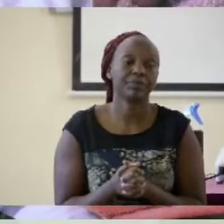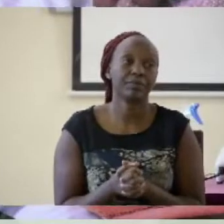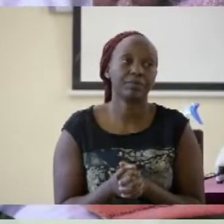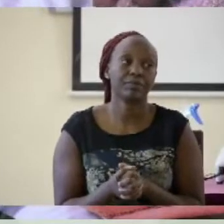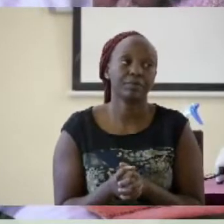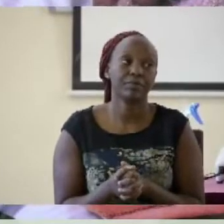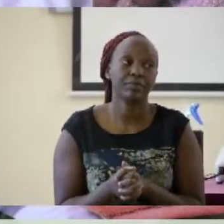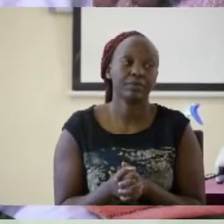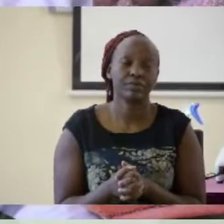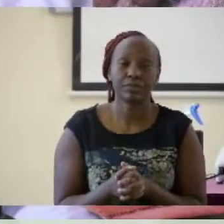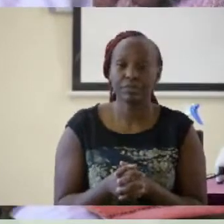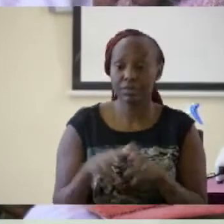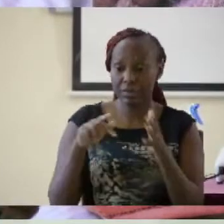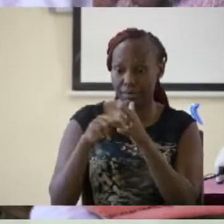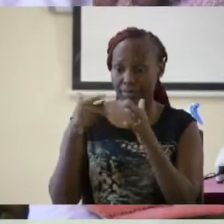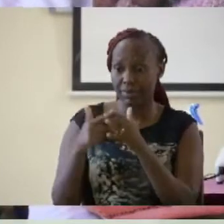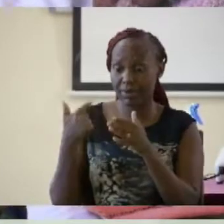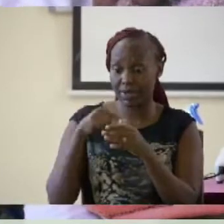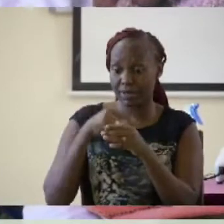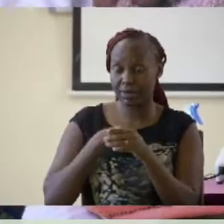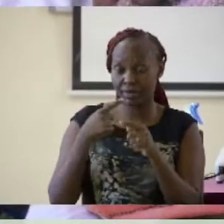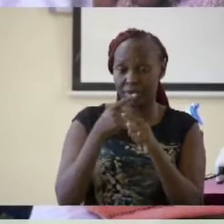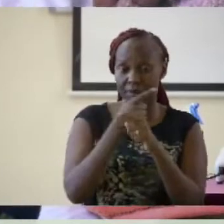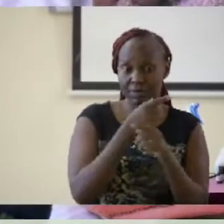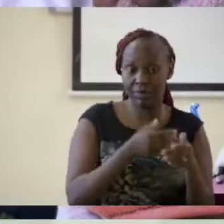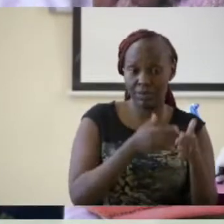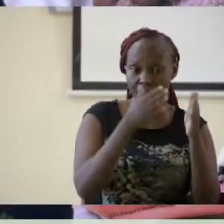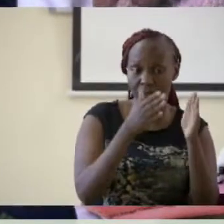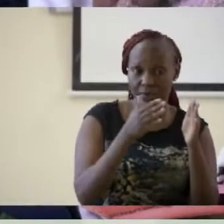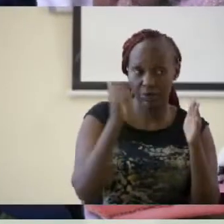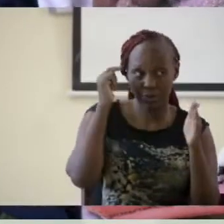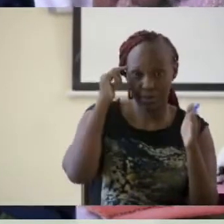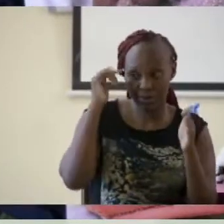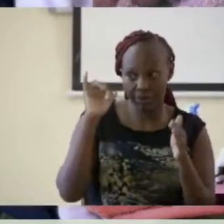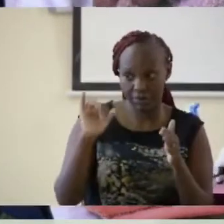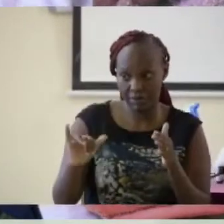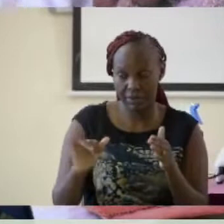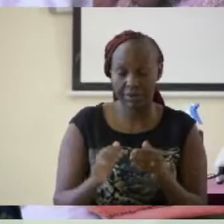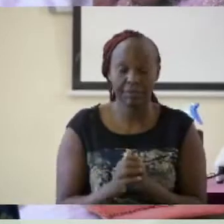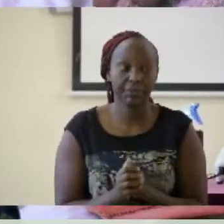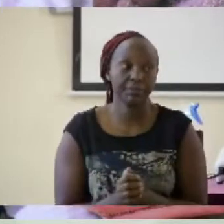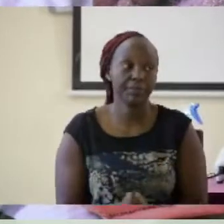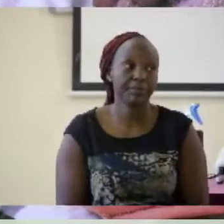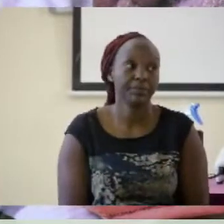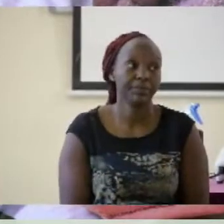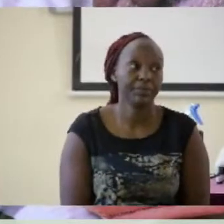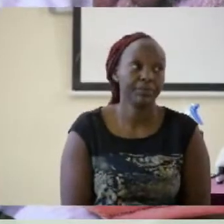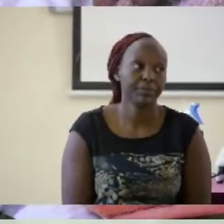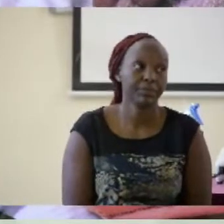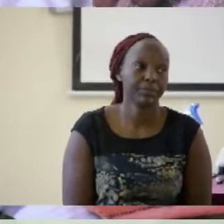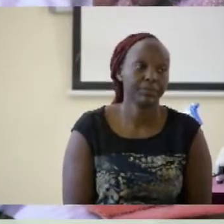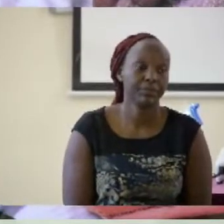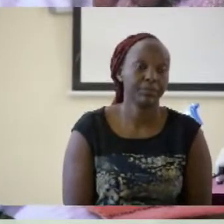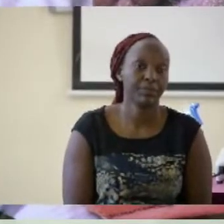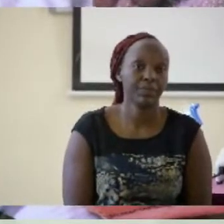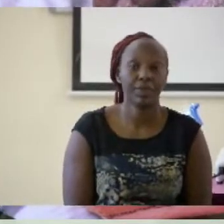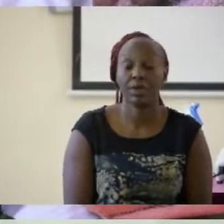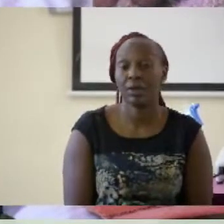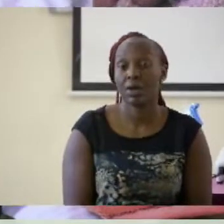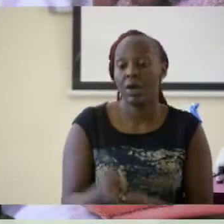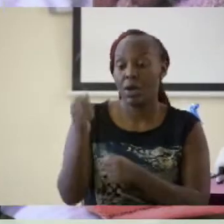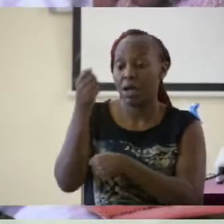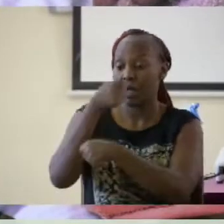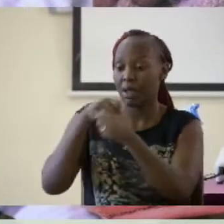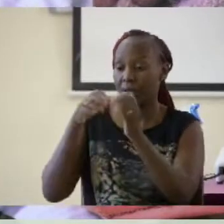then are we not the alternative? So we should think about that. So who are the actors of this system?